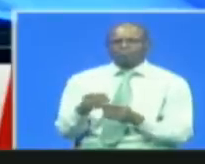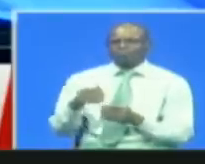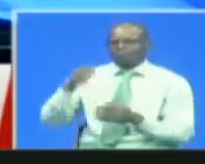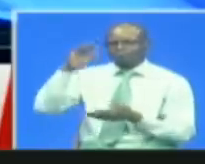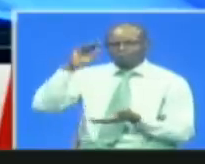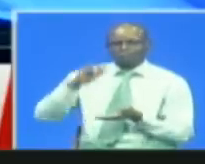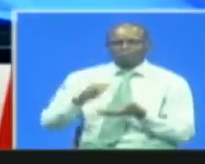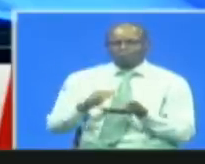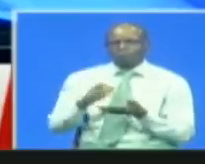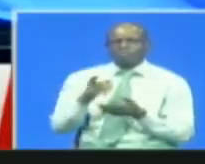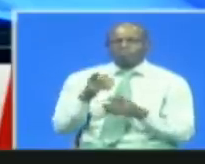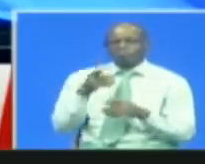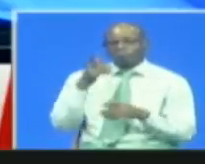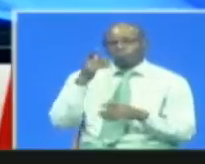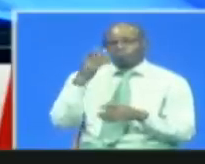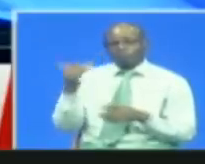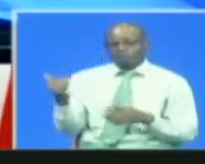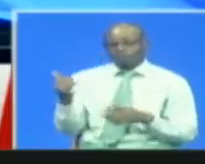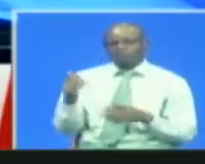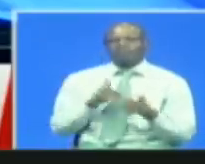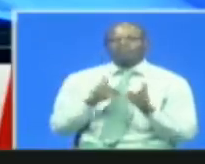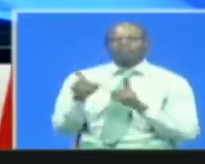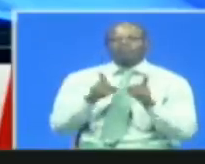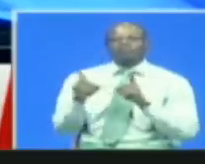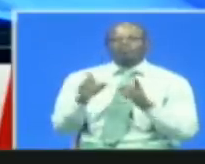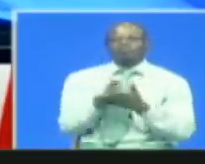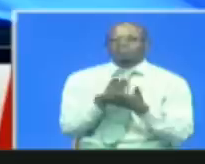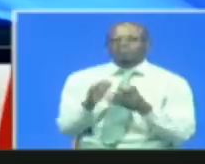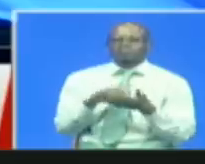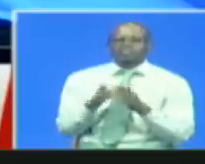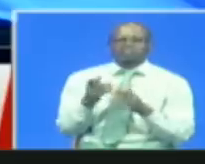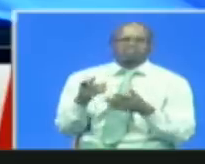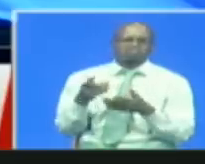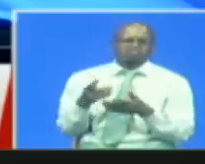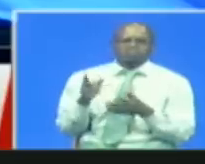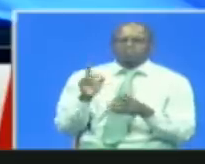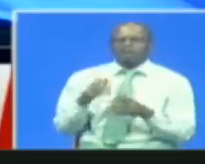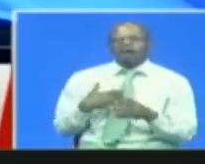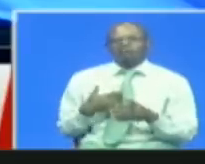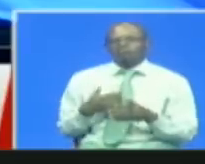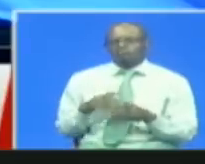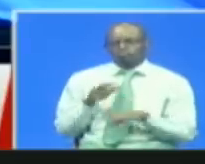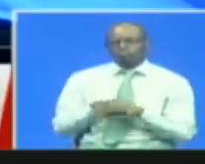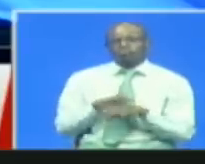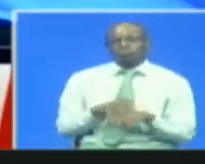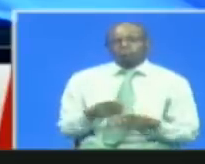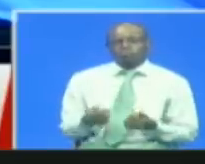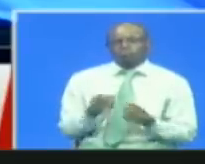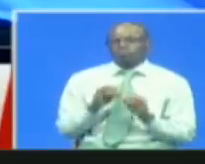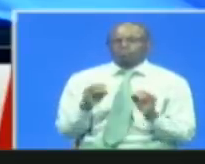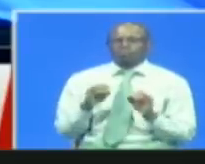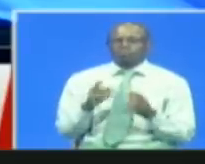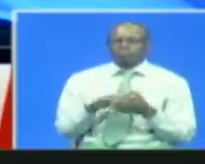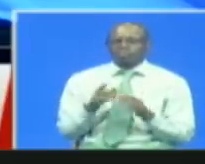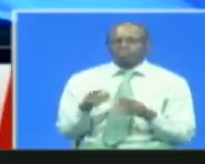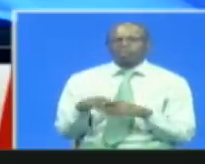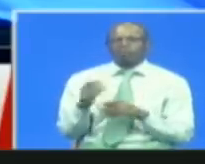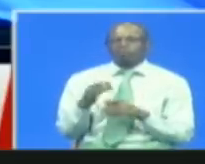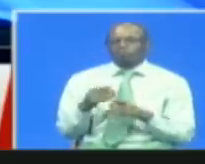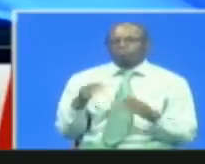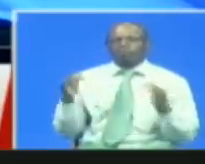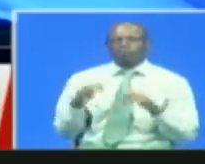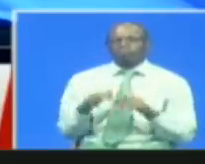sector maintain their disjointed approach towards the execution of viable solutions. This is what came out of a forum organized